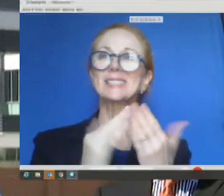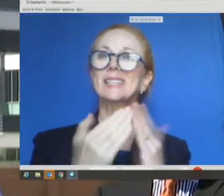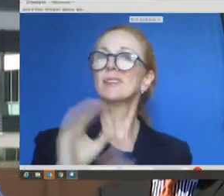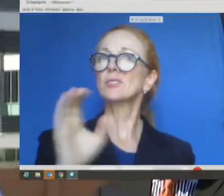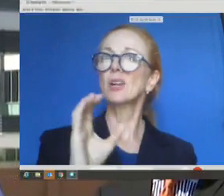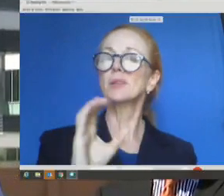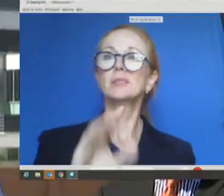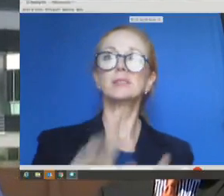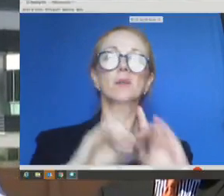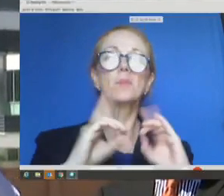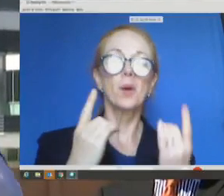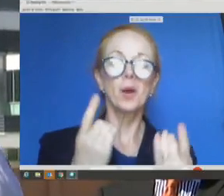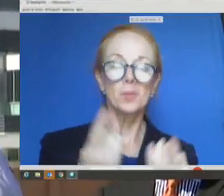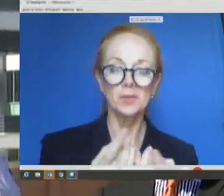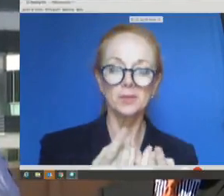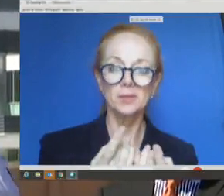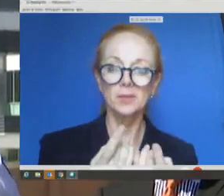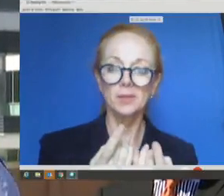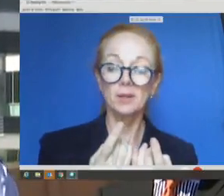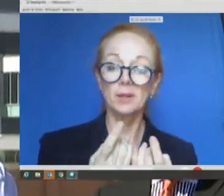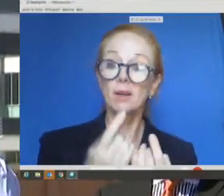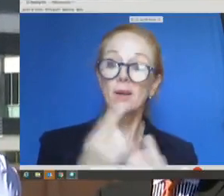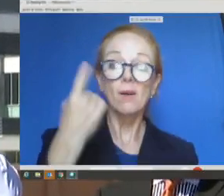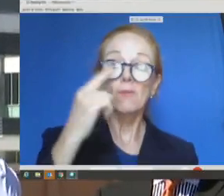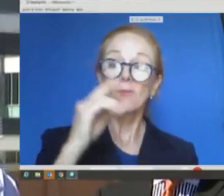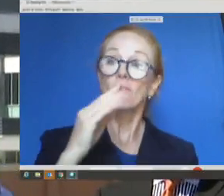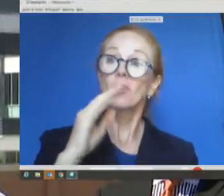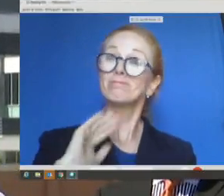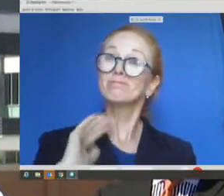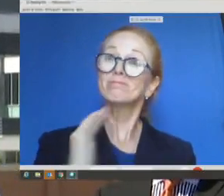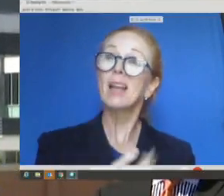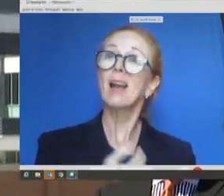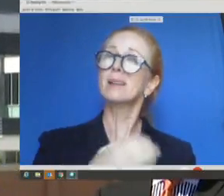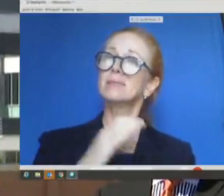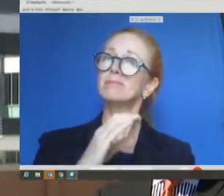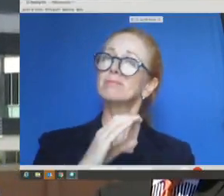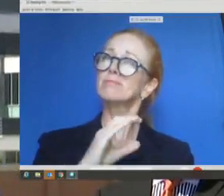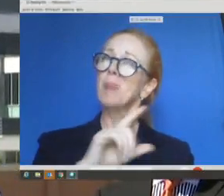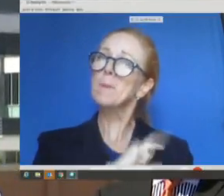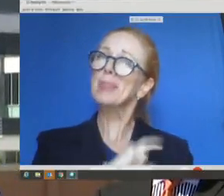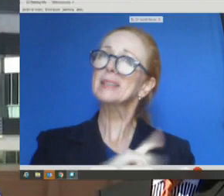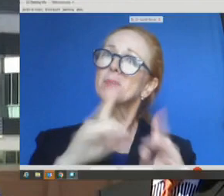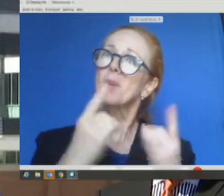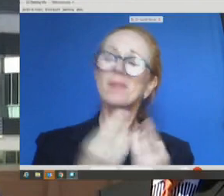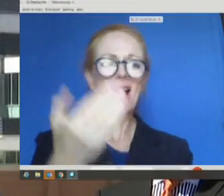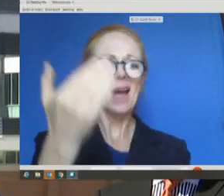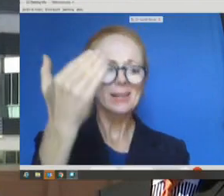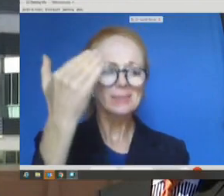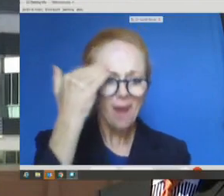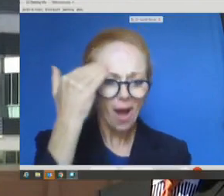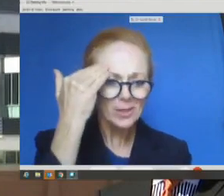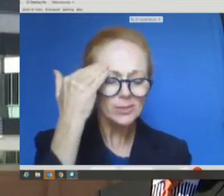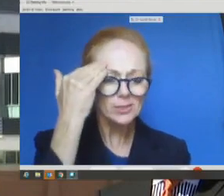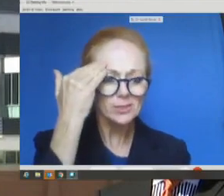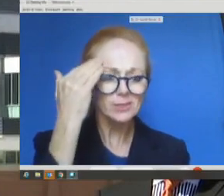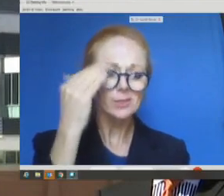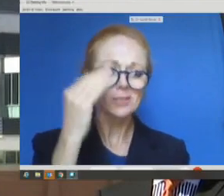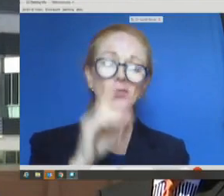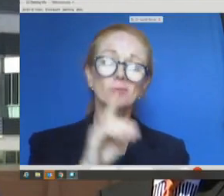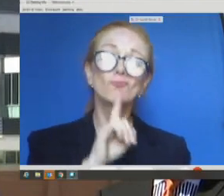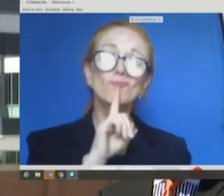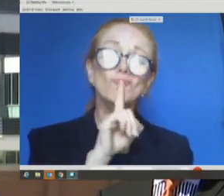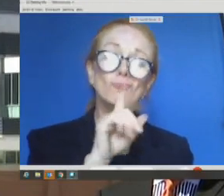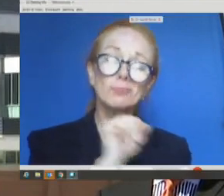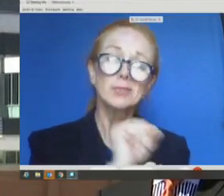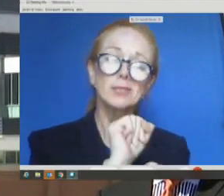a department for our police department, is we have to acknowledge that this incident has been a tragedy for